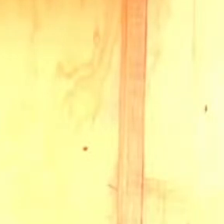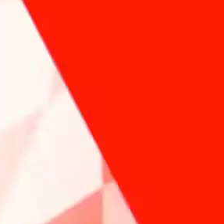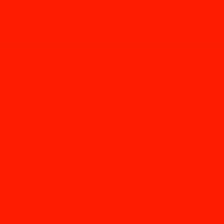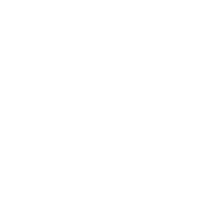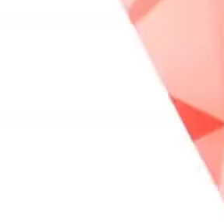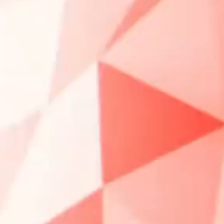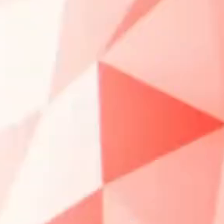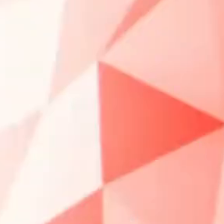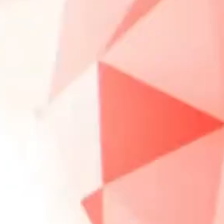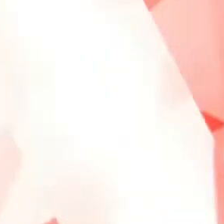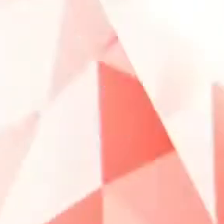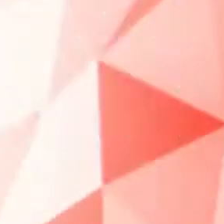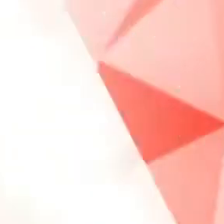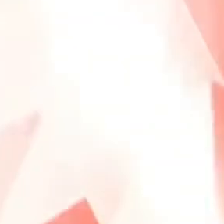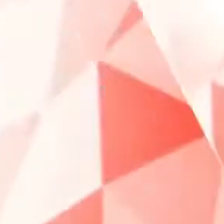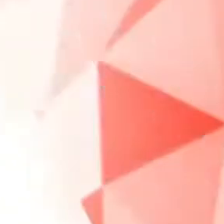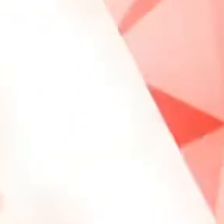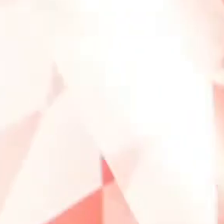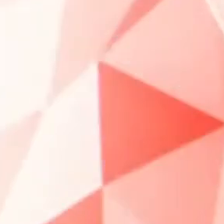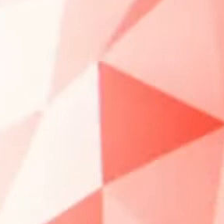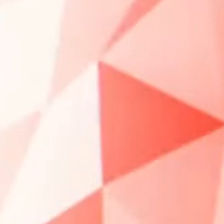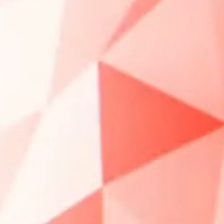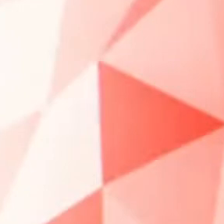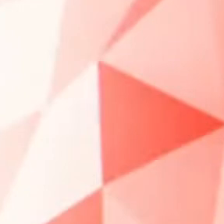sanitary pads which are packed in these boxes.